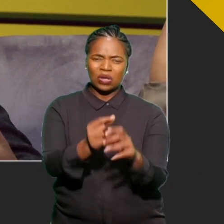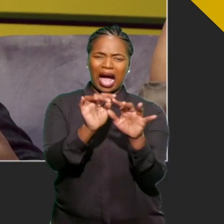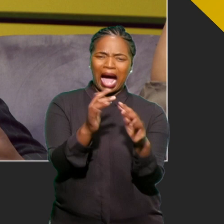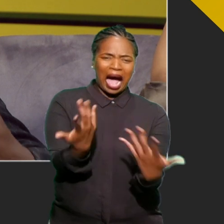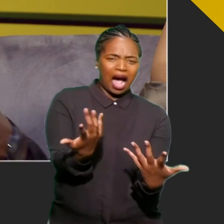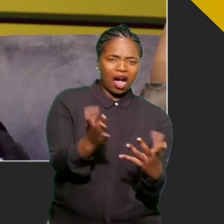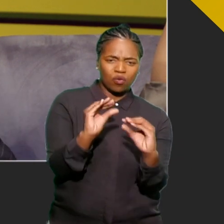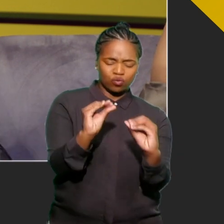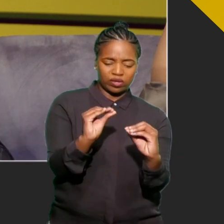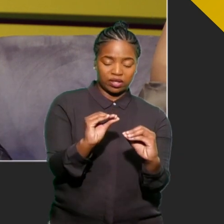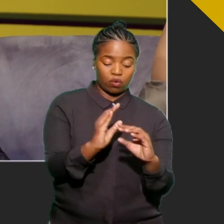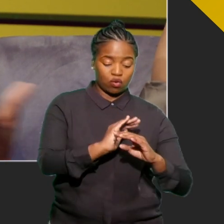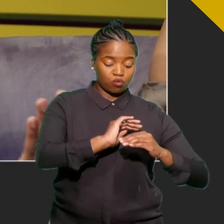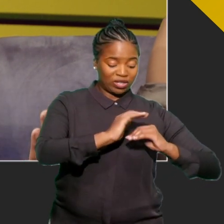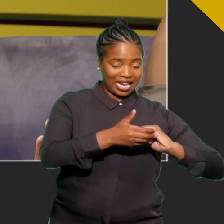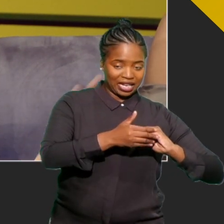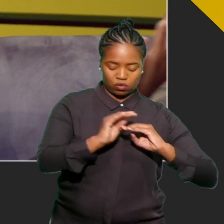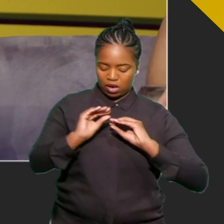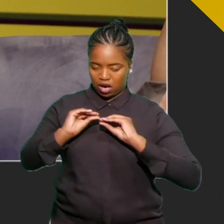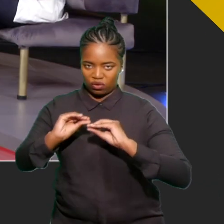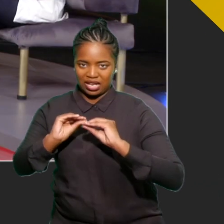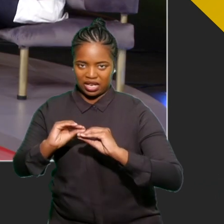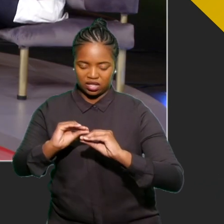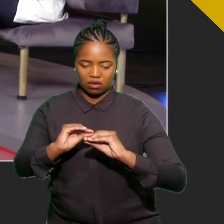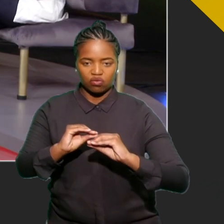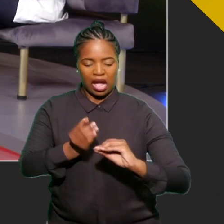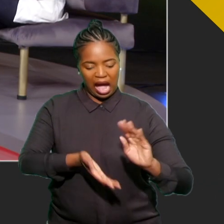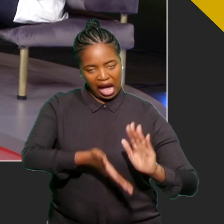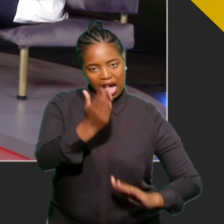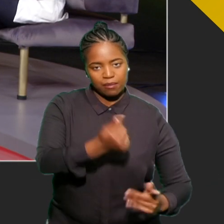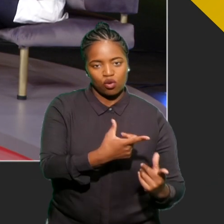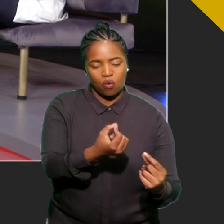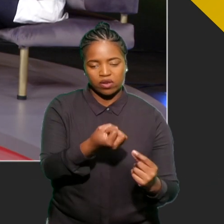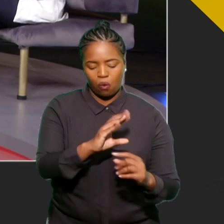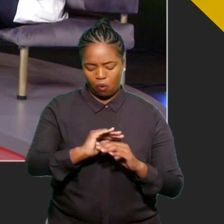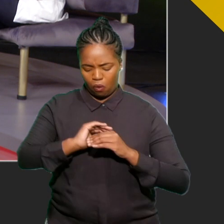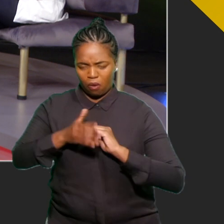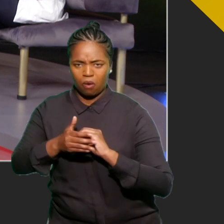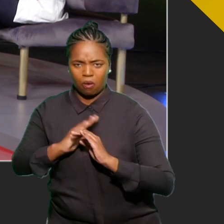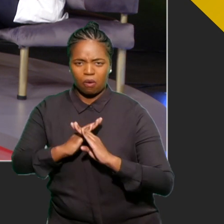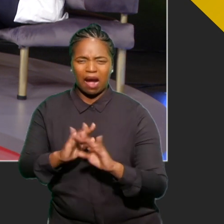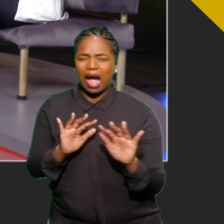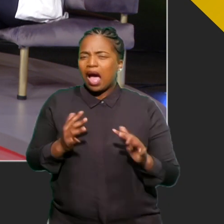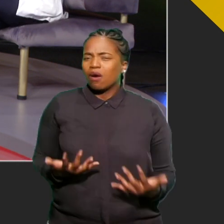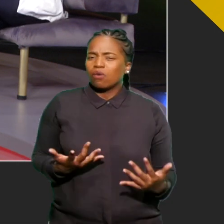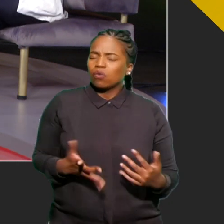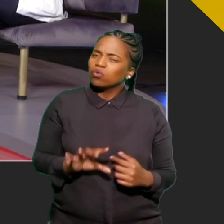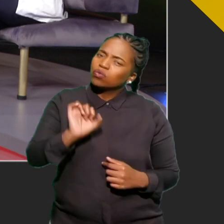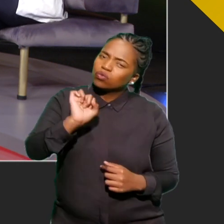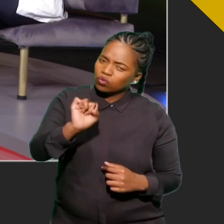protecting and educating? Because enabling. Sihlukanisa kanjani? Maybe doctor, thi ngiqale kuwena kancane, in your